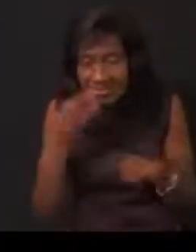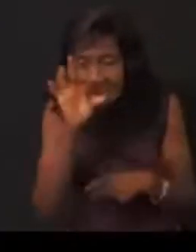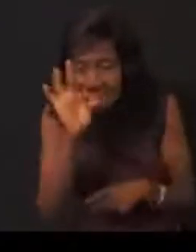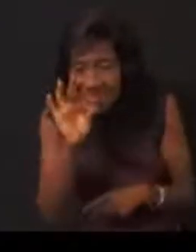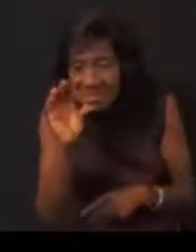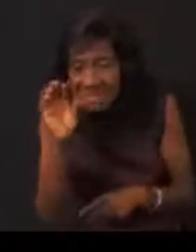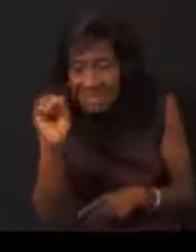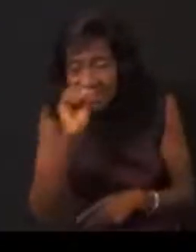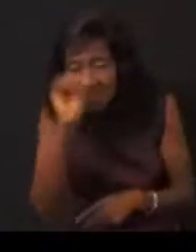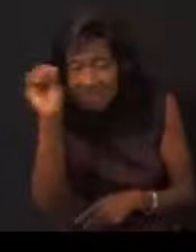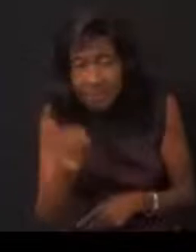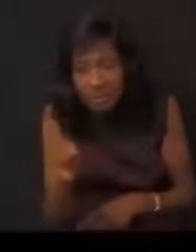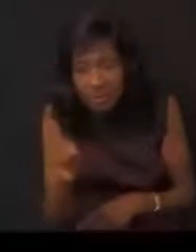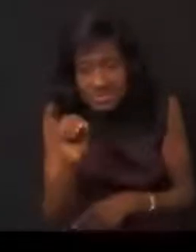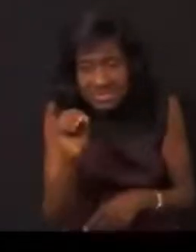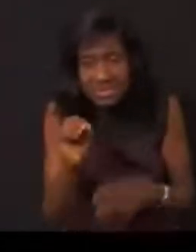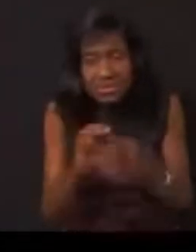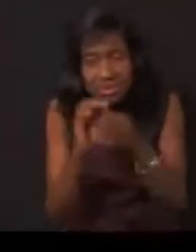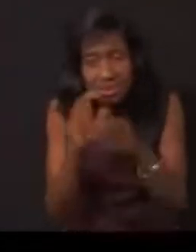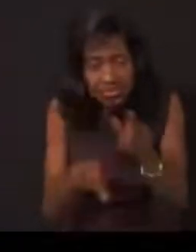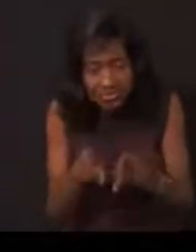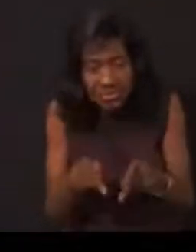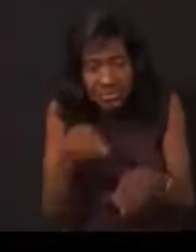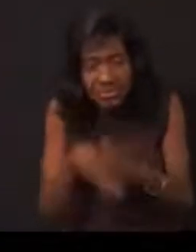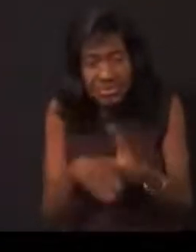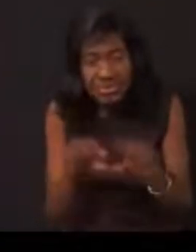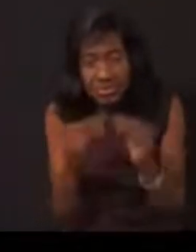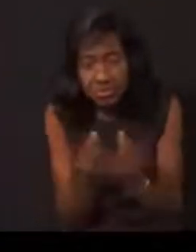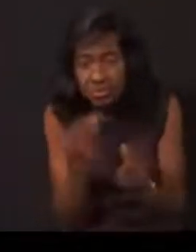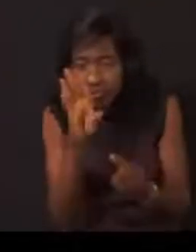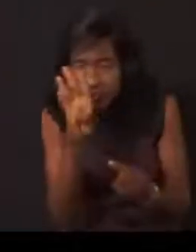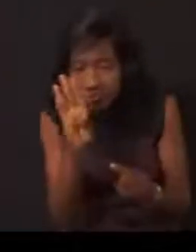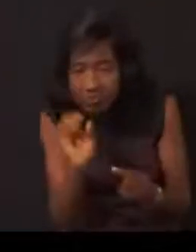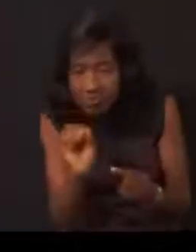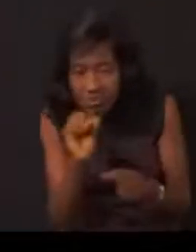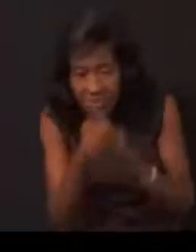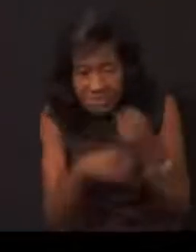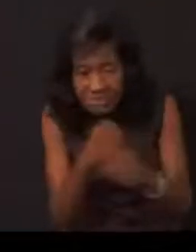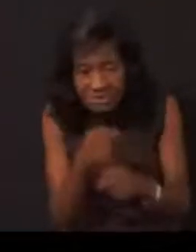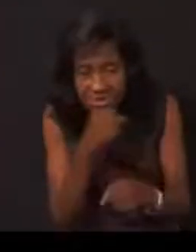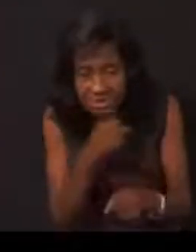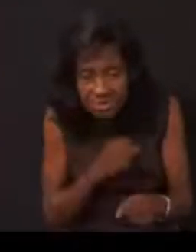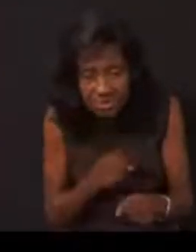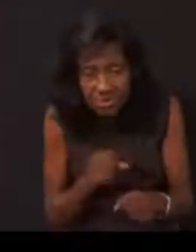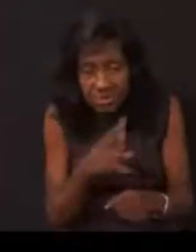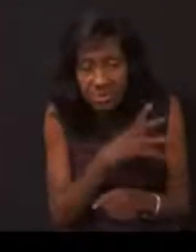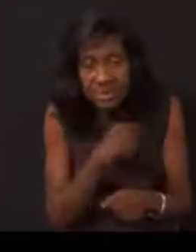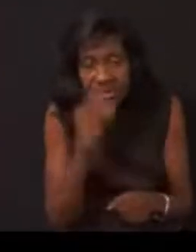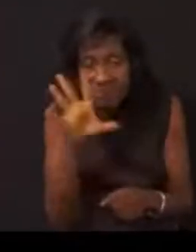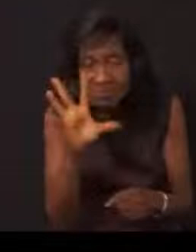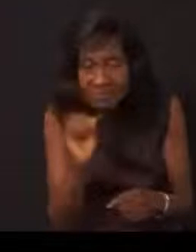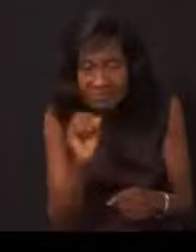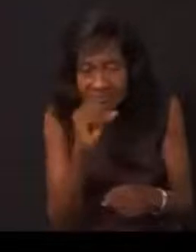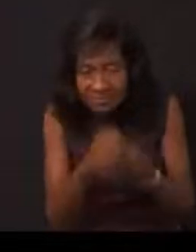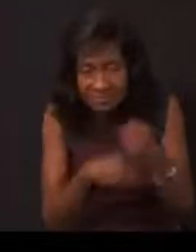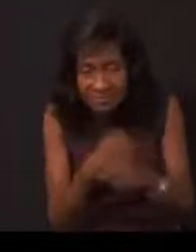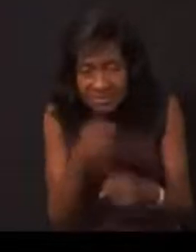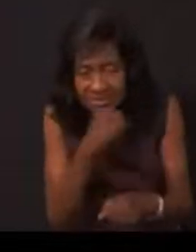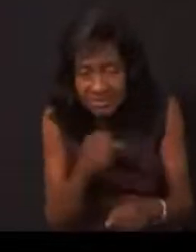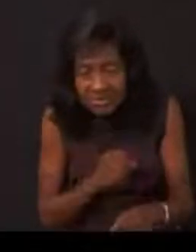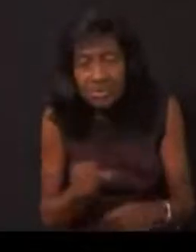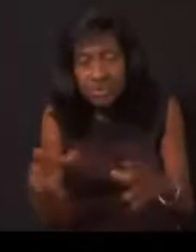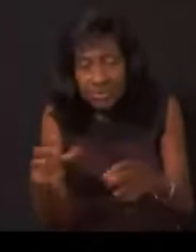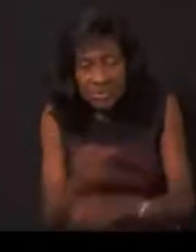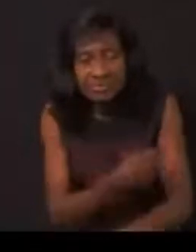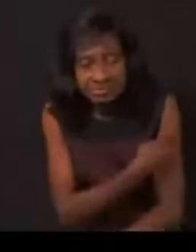in that group. So that is our protection in that group. A lot of the people who are sick are not necessarily